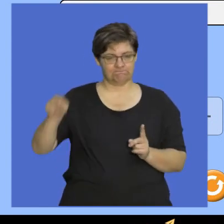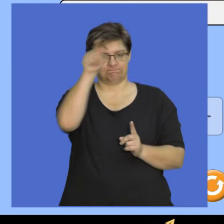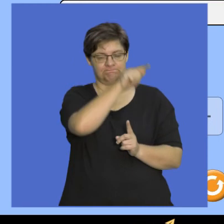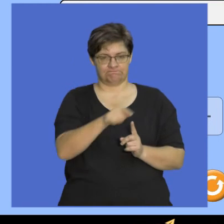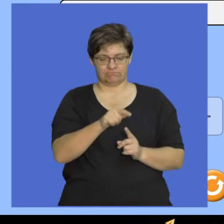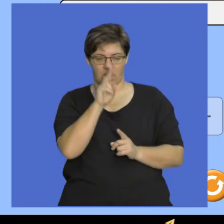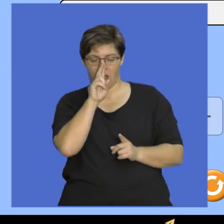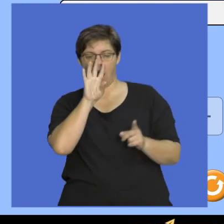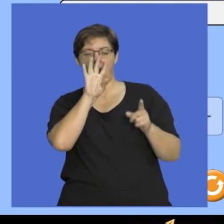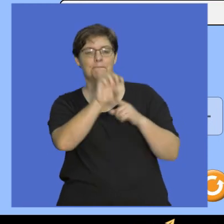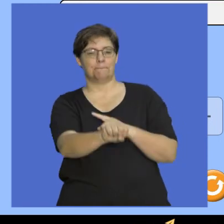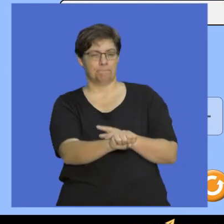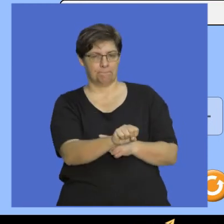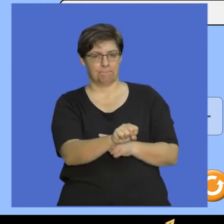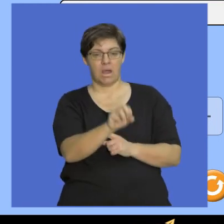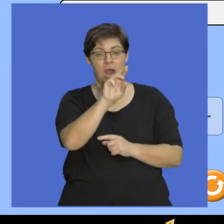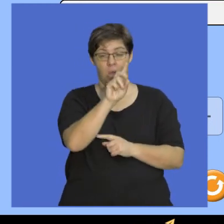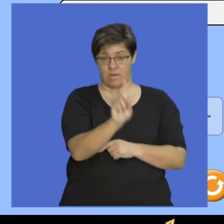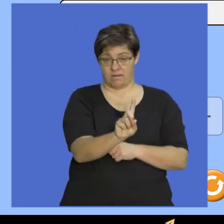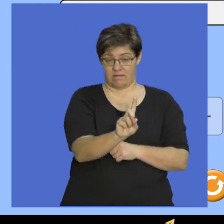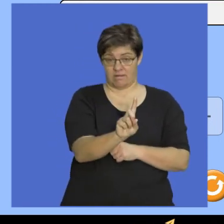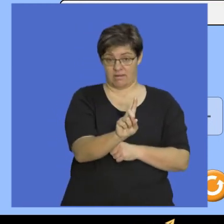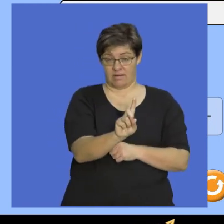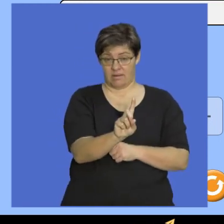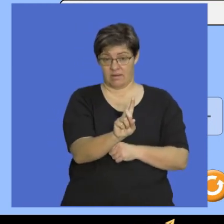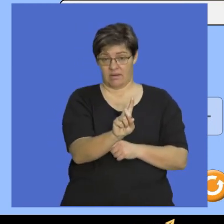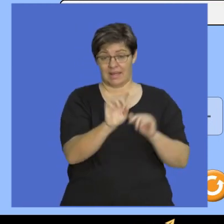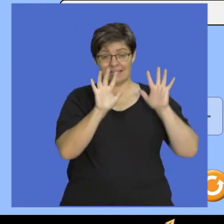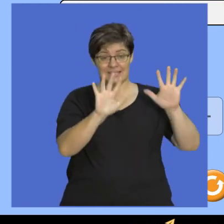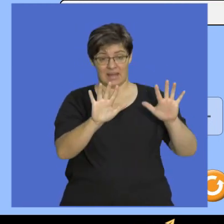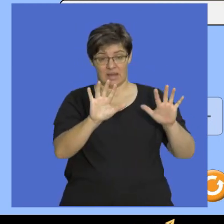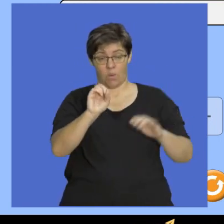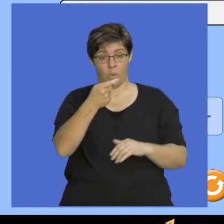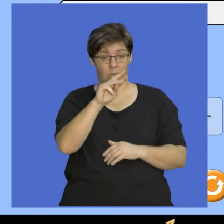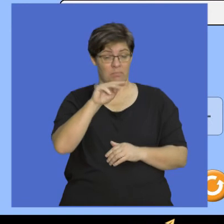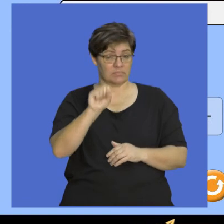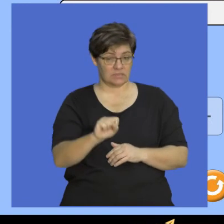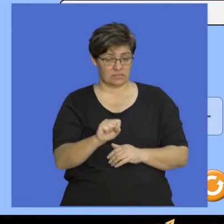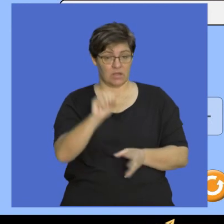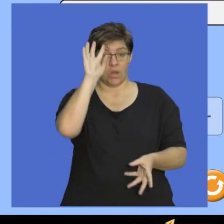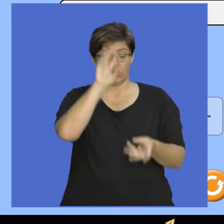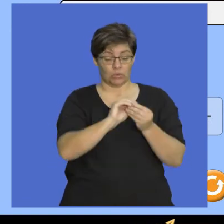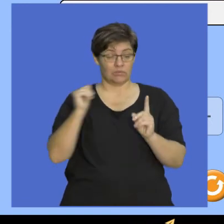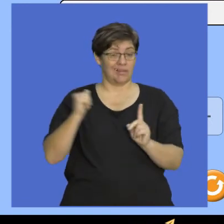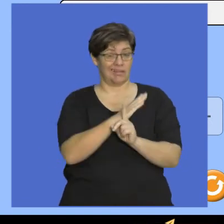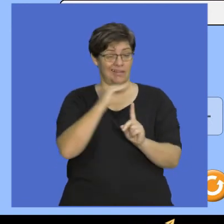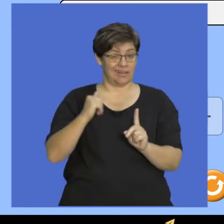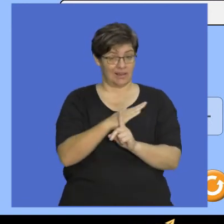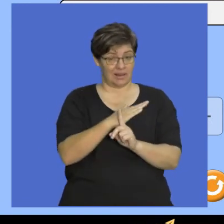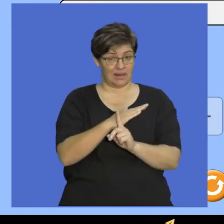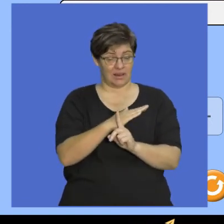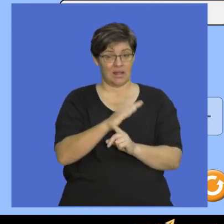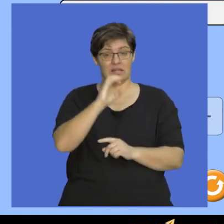complete that circuit, okay? You realize that with R1, which is 10 ohms only, the total